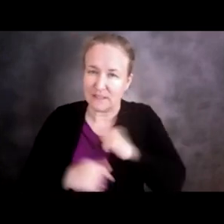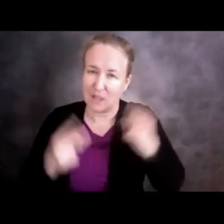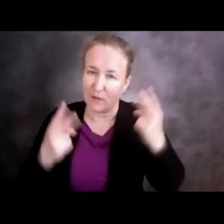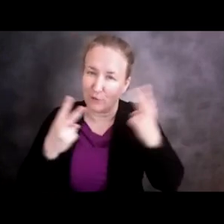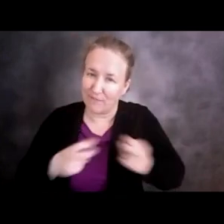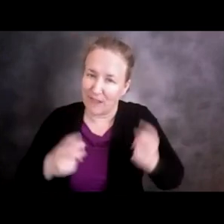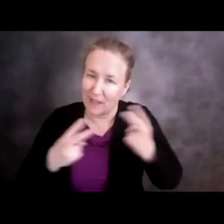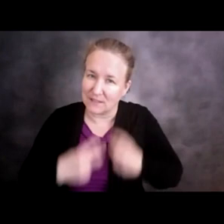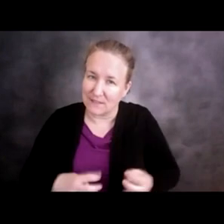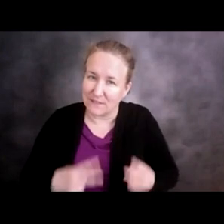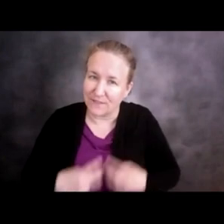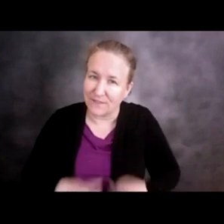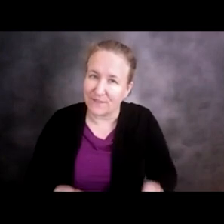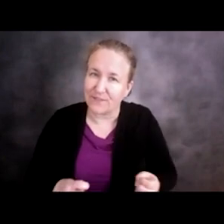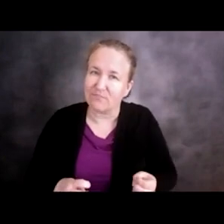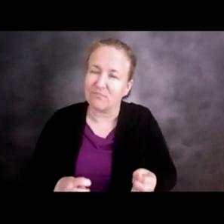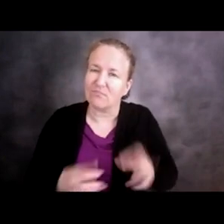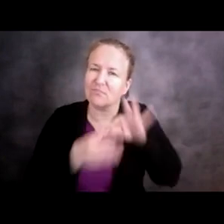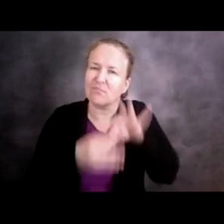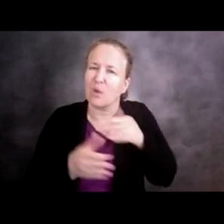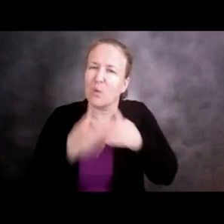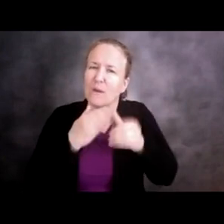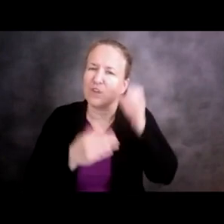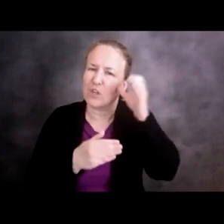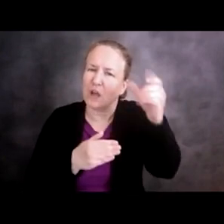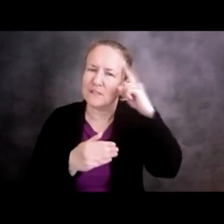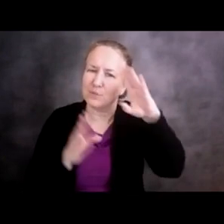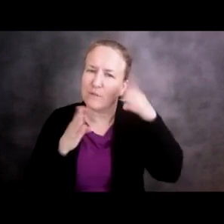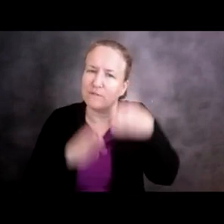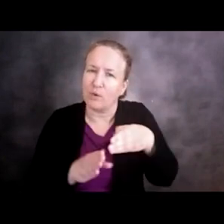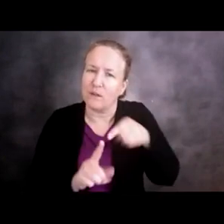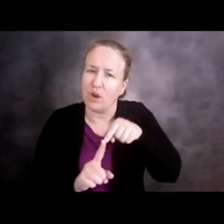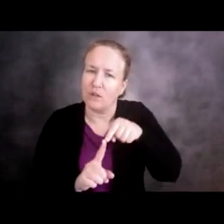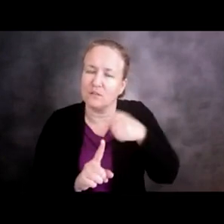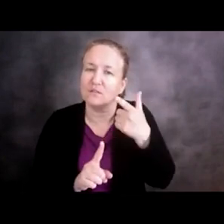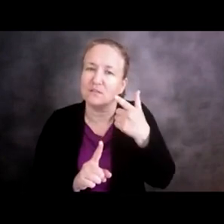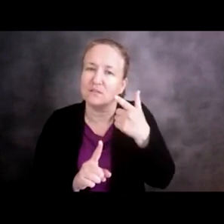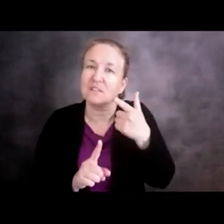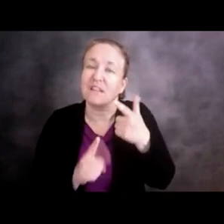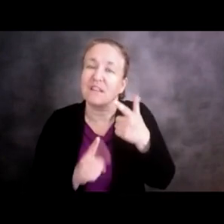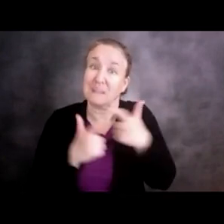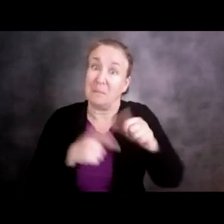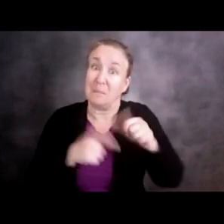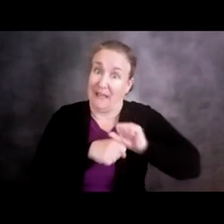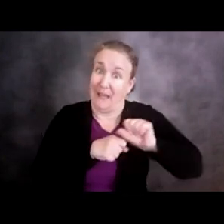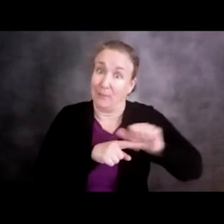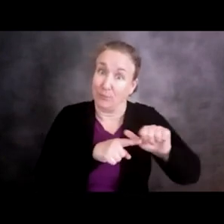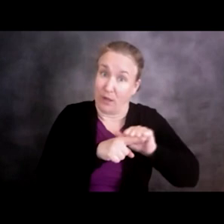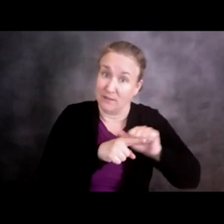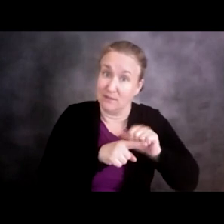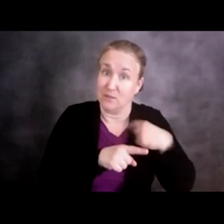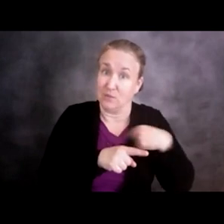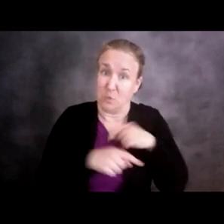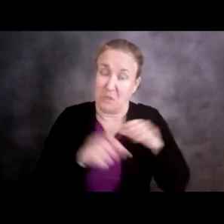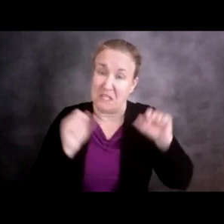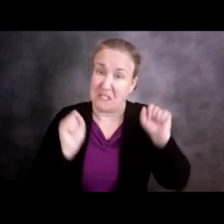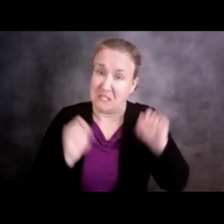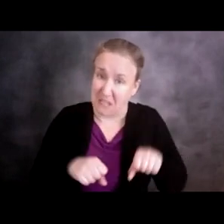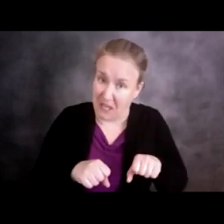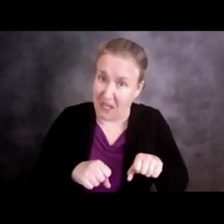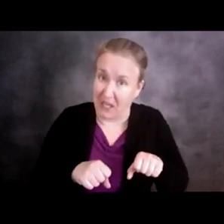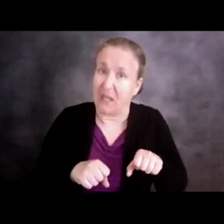self-reflective, and relating to whatever concept you're dealing with. So that's a big practice so that we can be able to bring